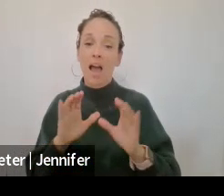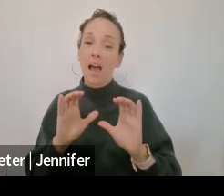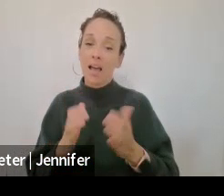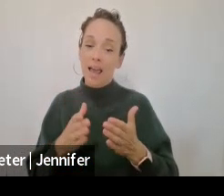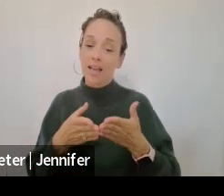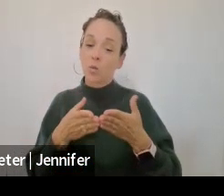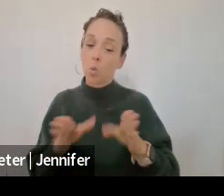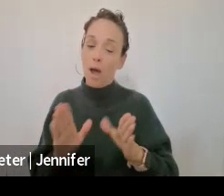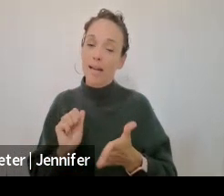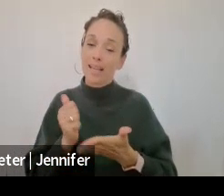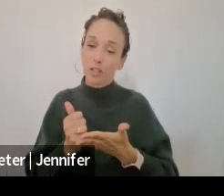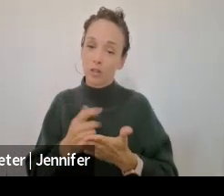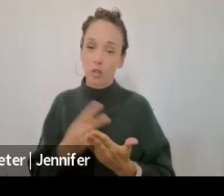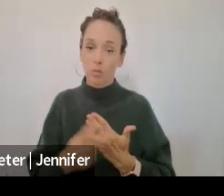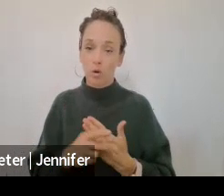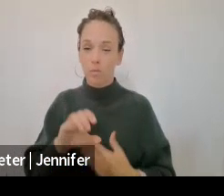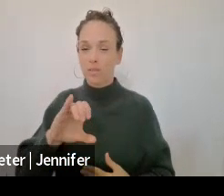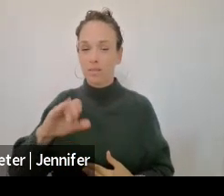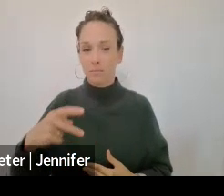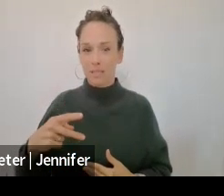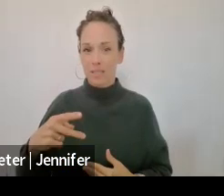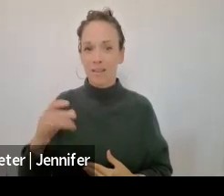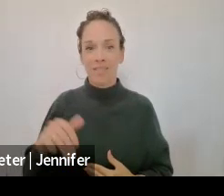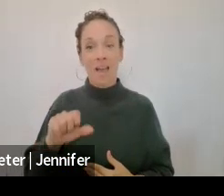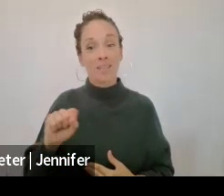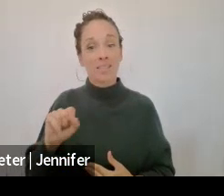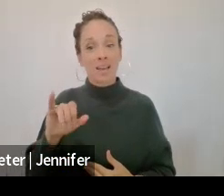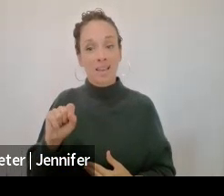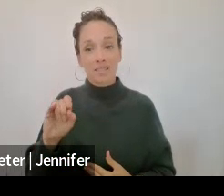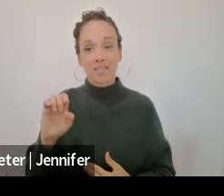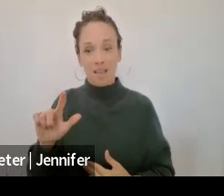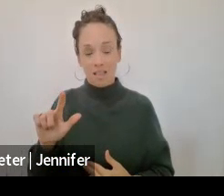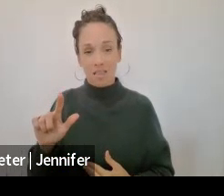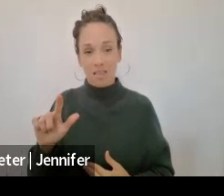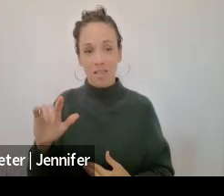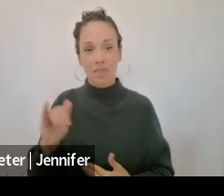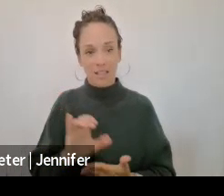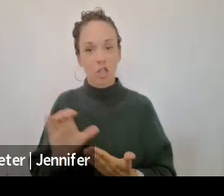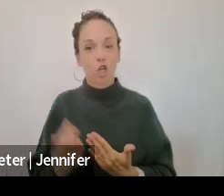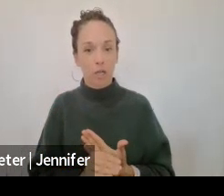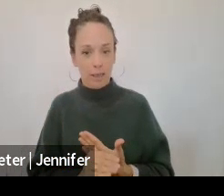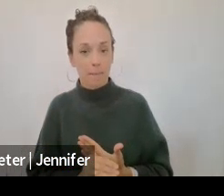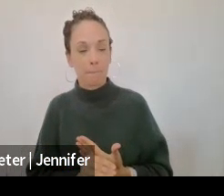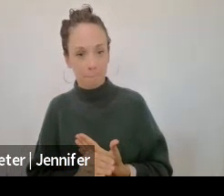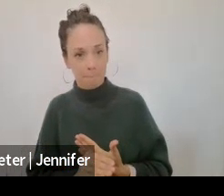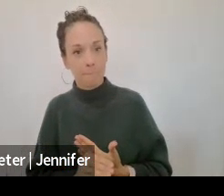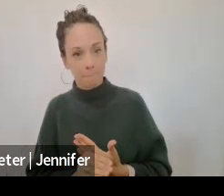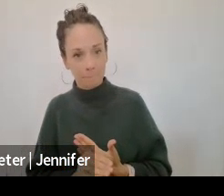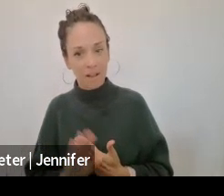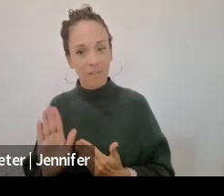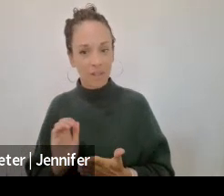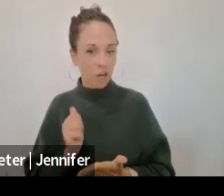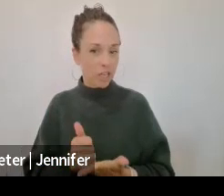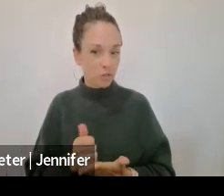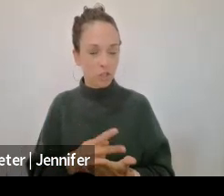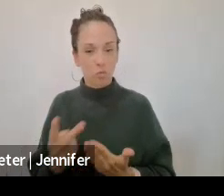is the SSIS SEL's SEL curriculum, or their intervention